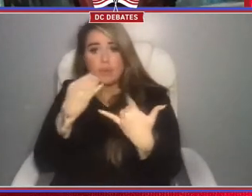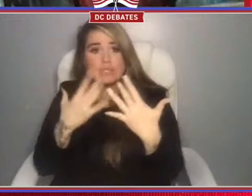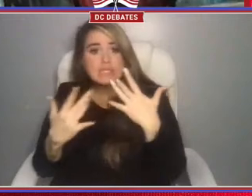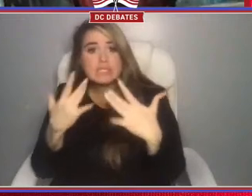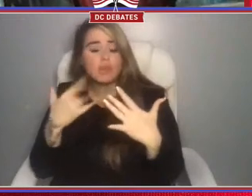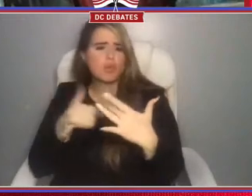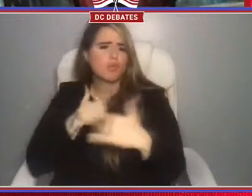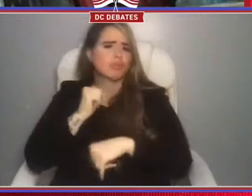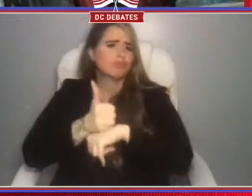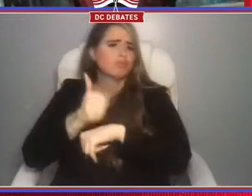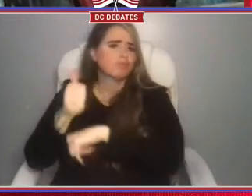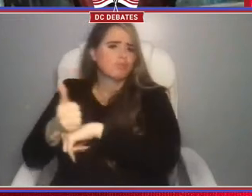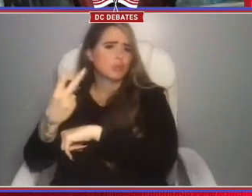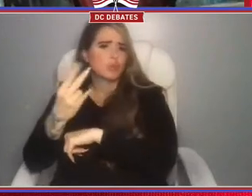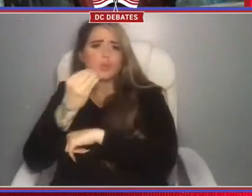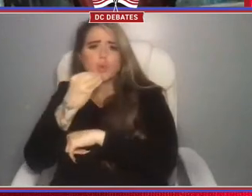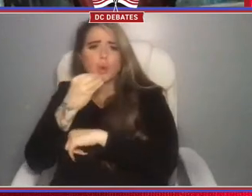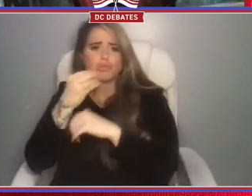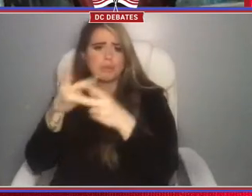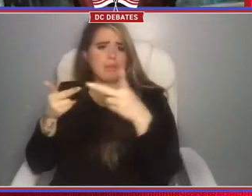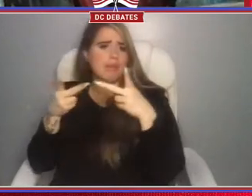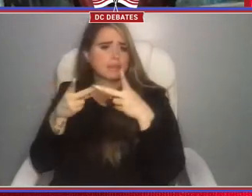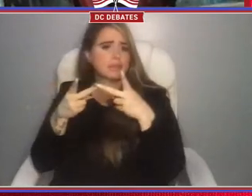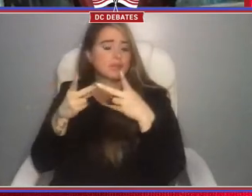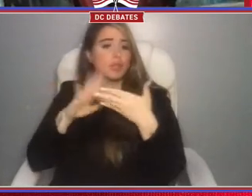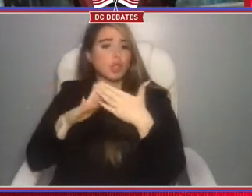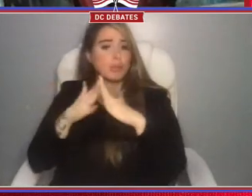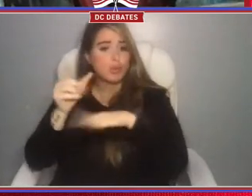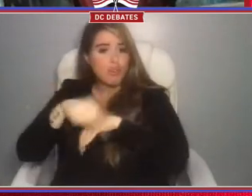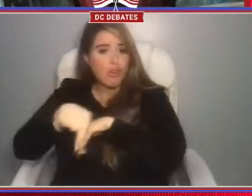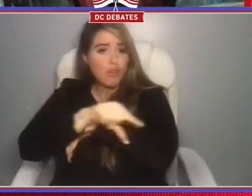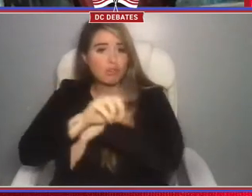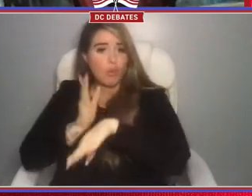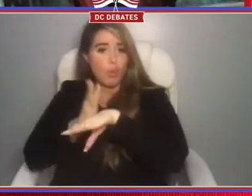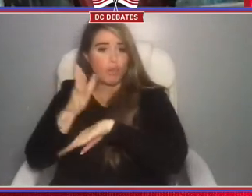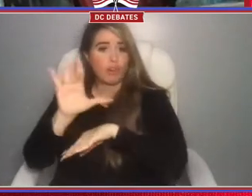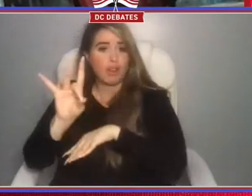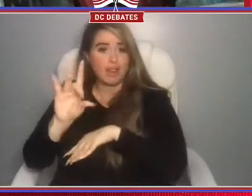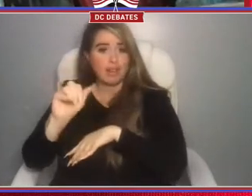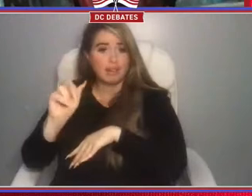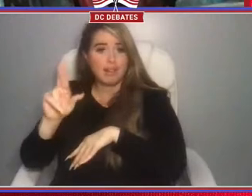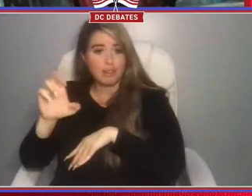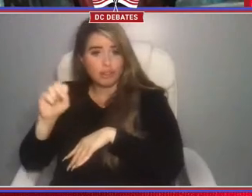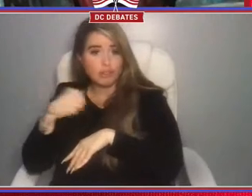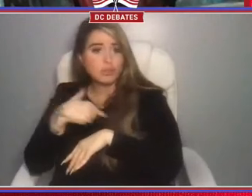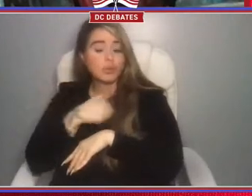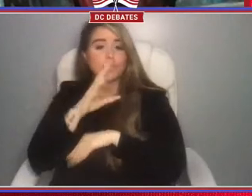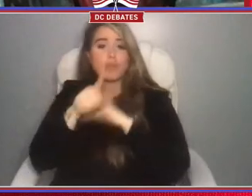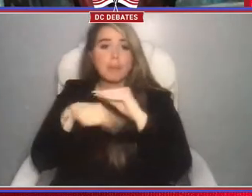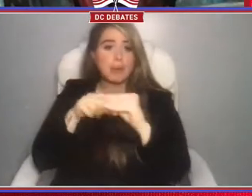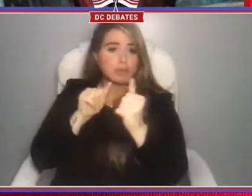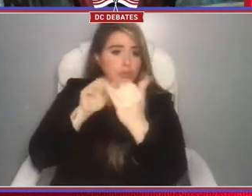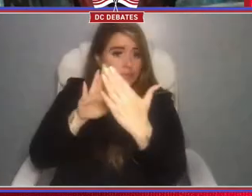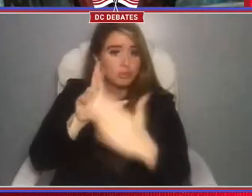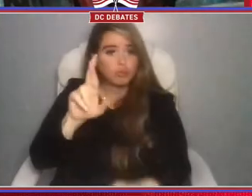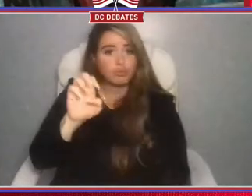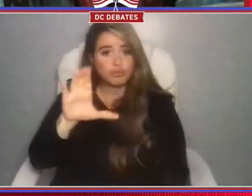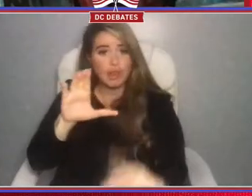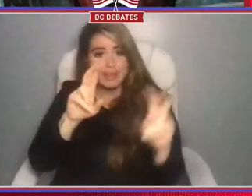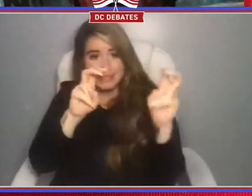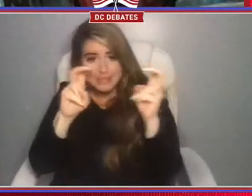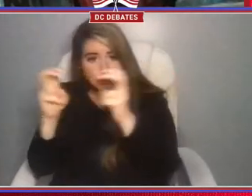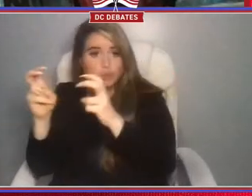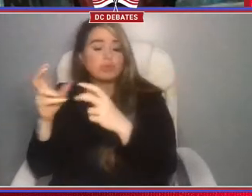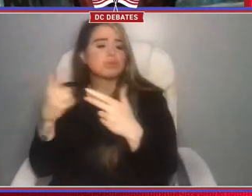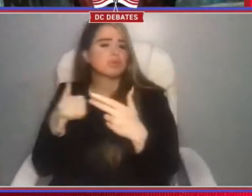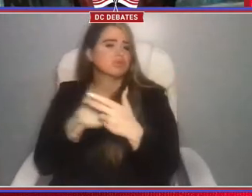including a state-of-the-art community garden over 8 acres. We talked about addressing the recreation issue. We're building 40 recreation centers here in our